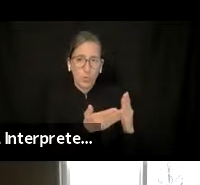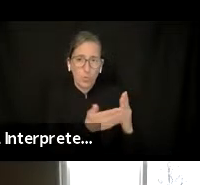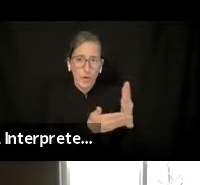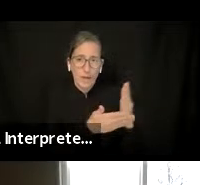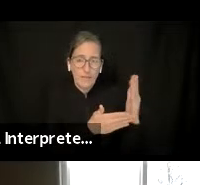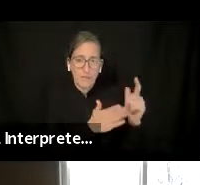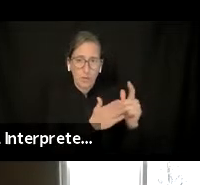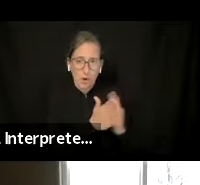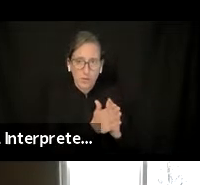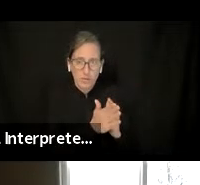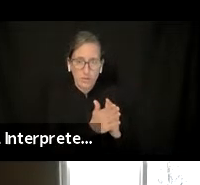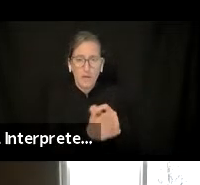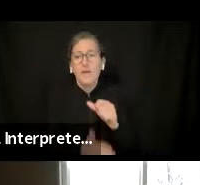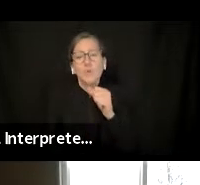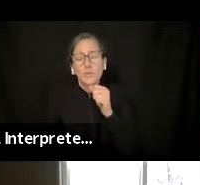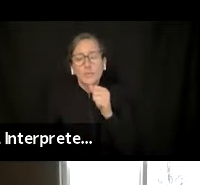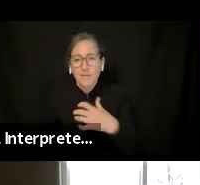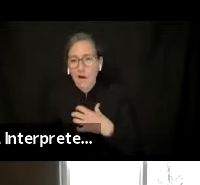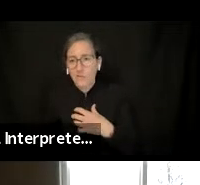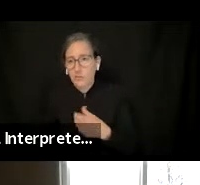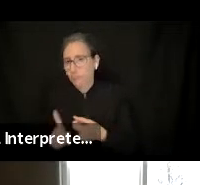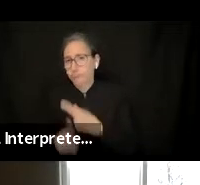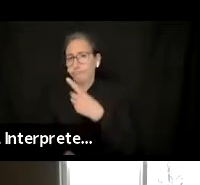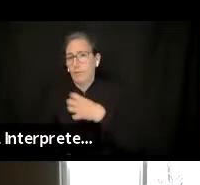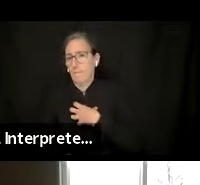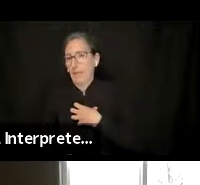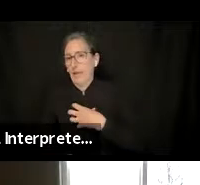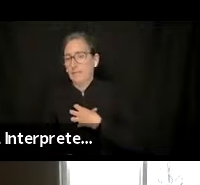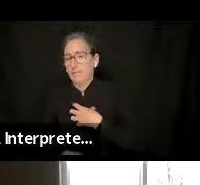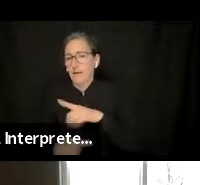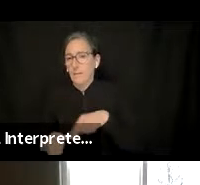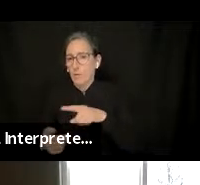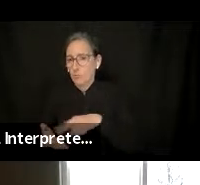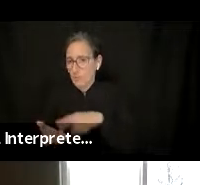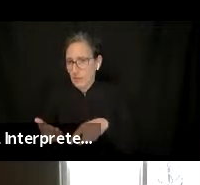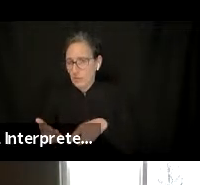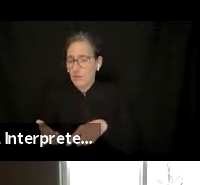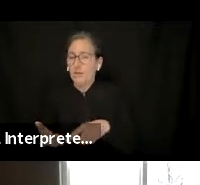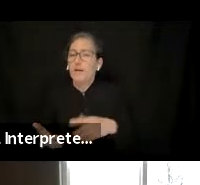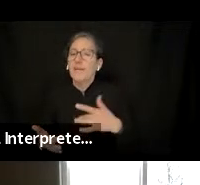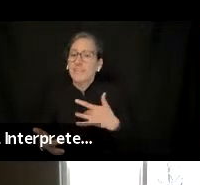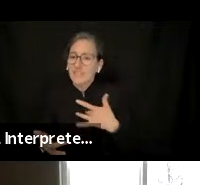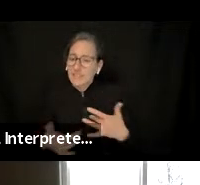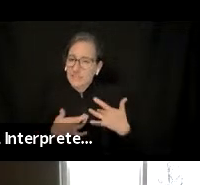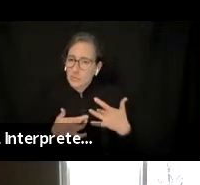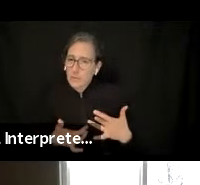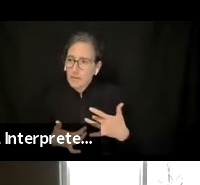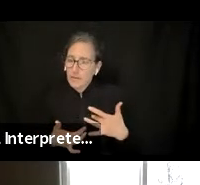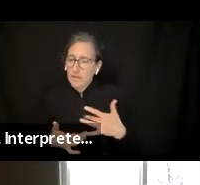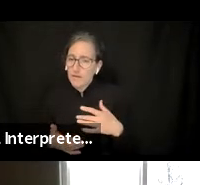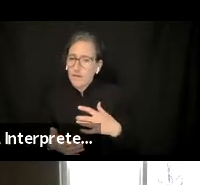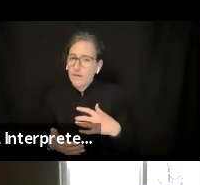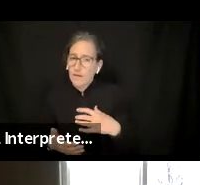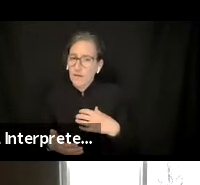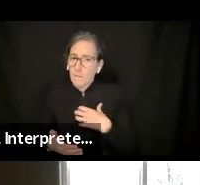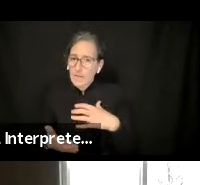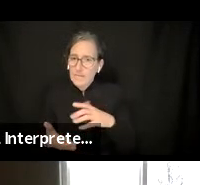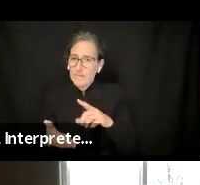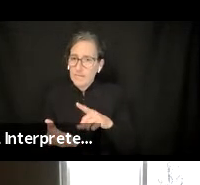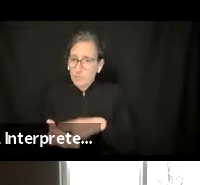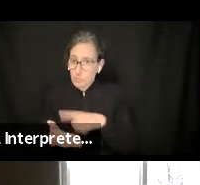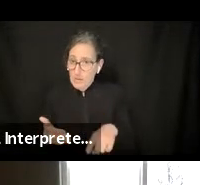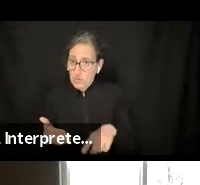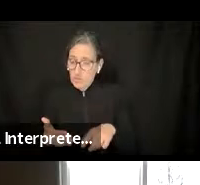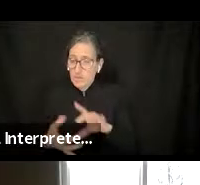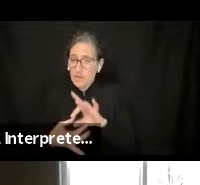not attached to something. So the way we wrote it is complaints, we already have an equal rights